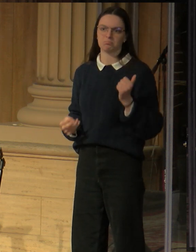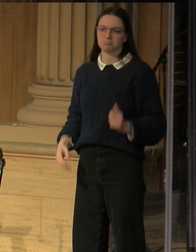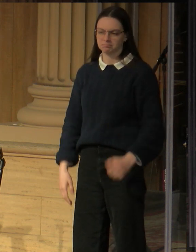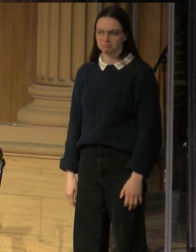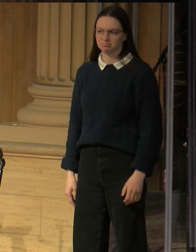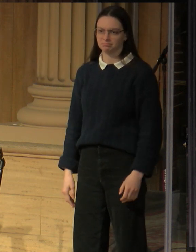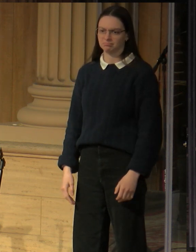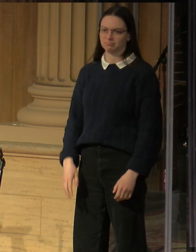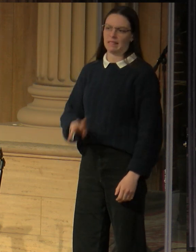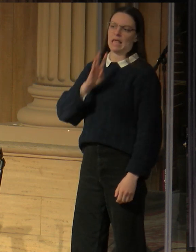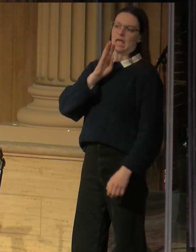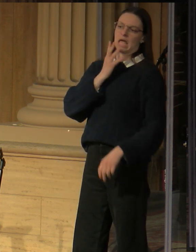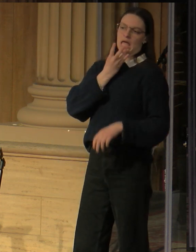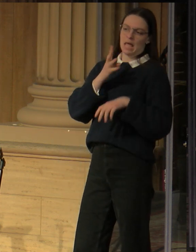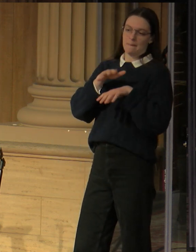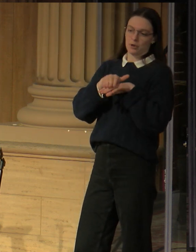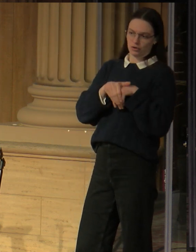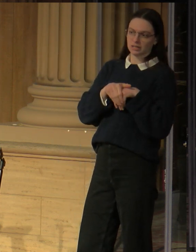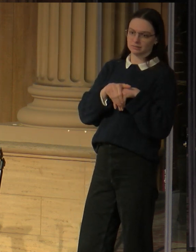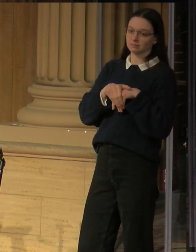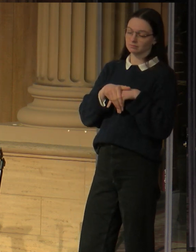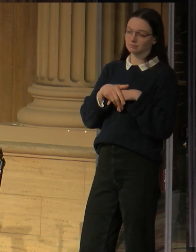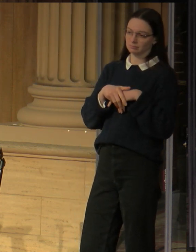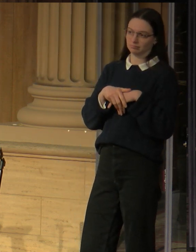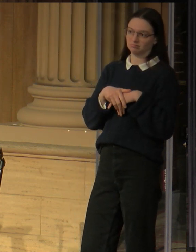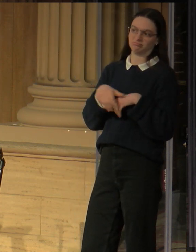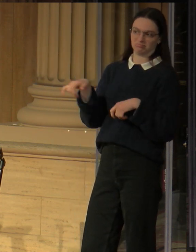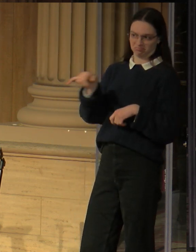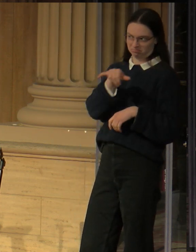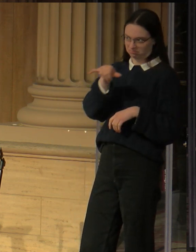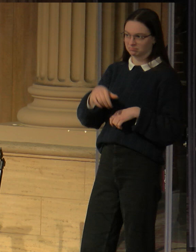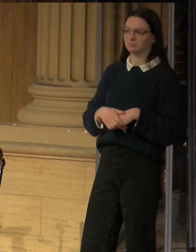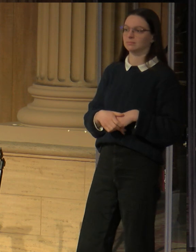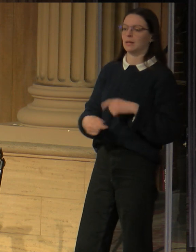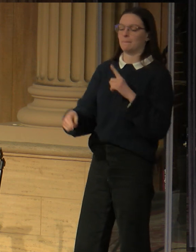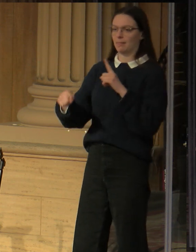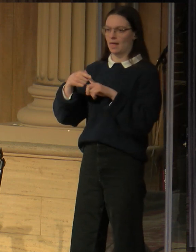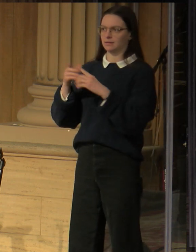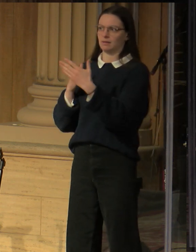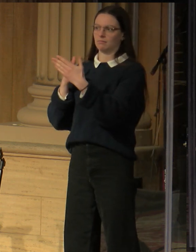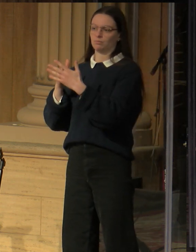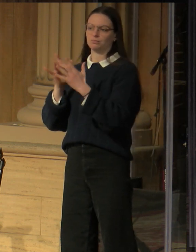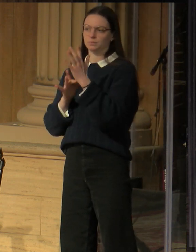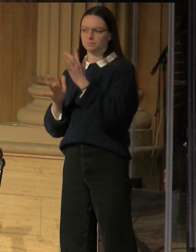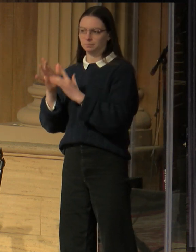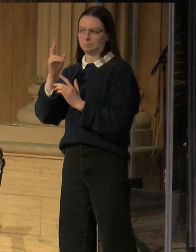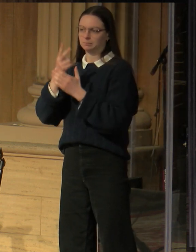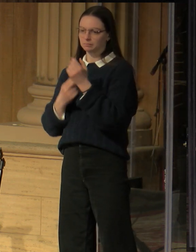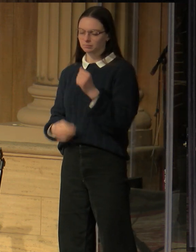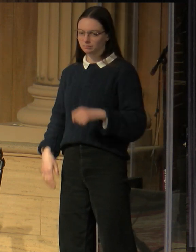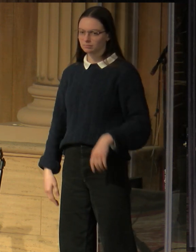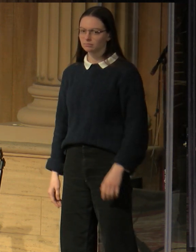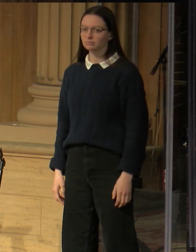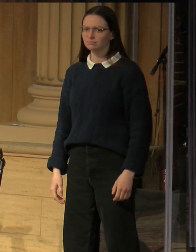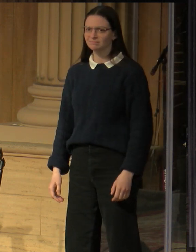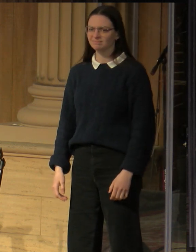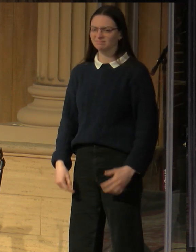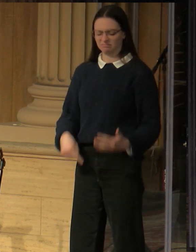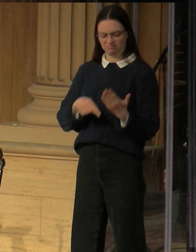They're hypocrites, so they have that in common. Jesus has said that. But in this passage here, they are